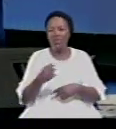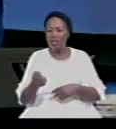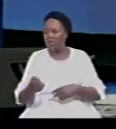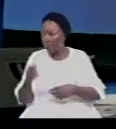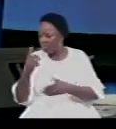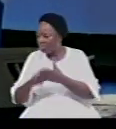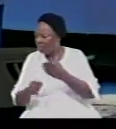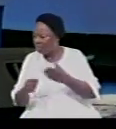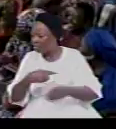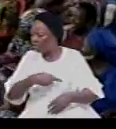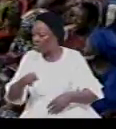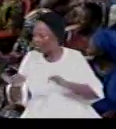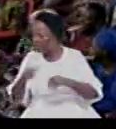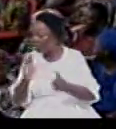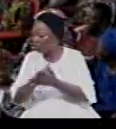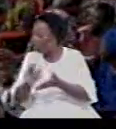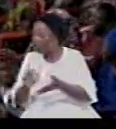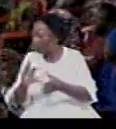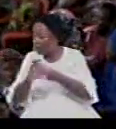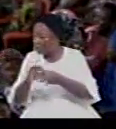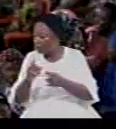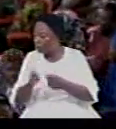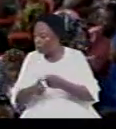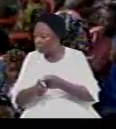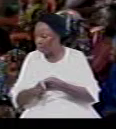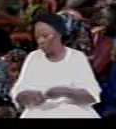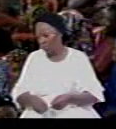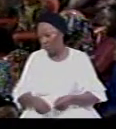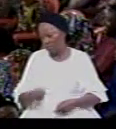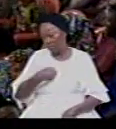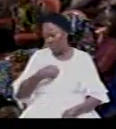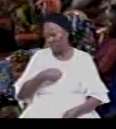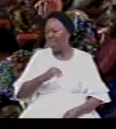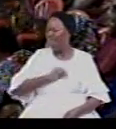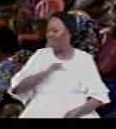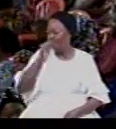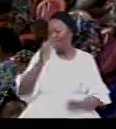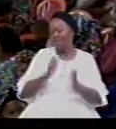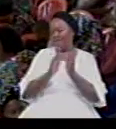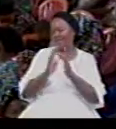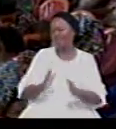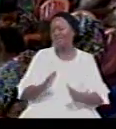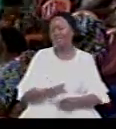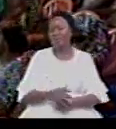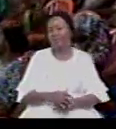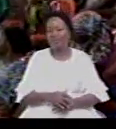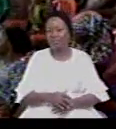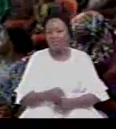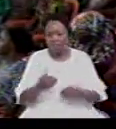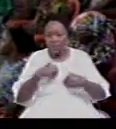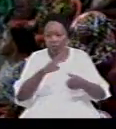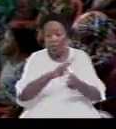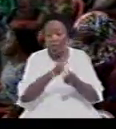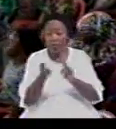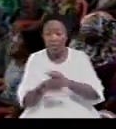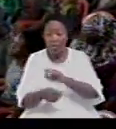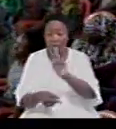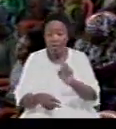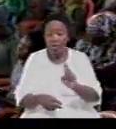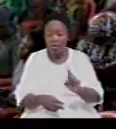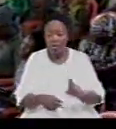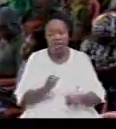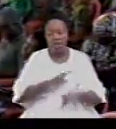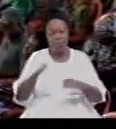to? I am a Christian. Have you repented? They don't know about that